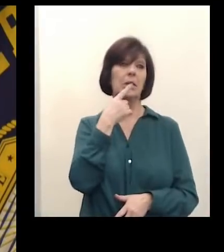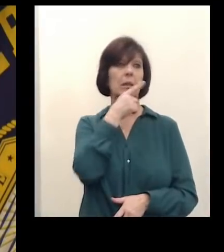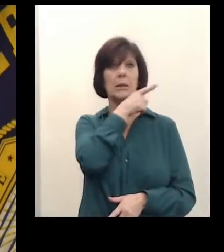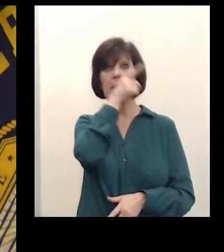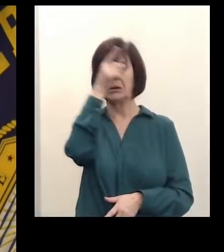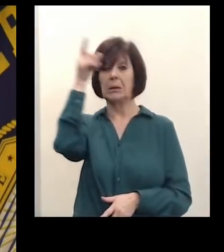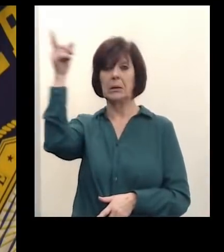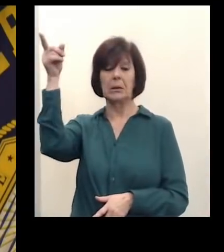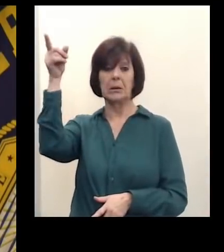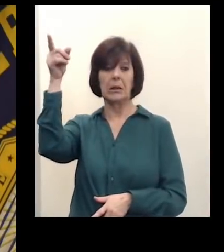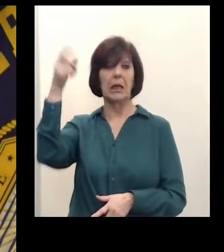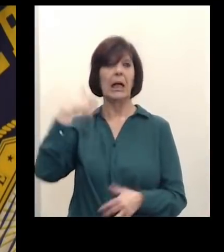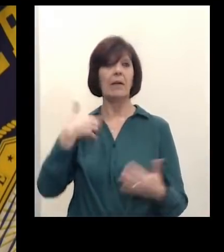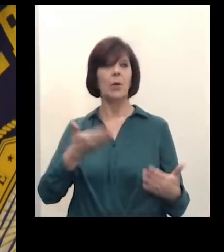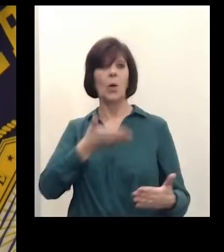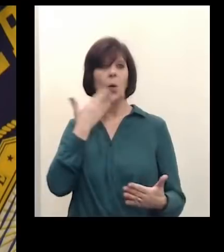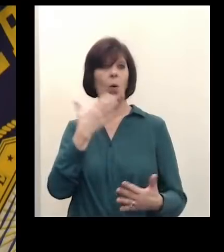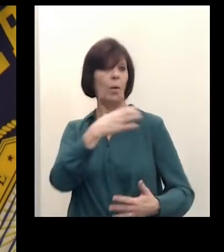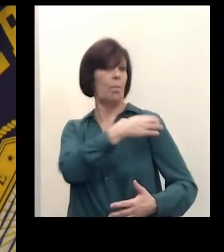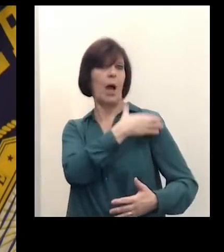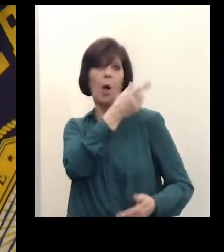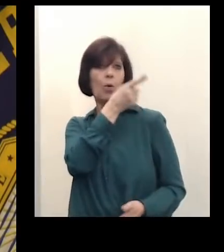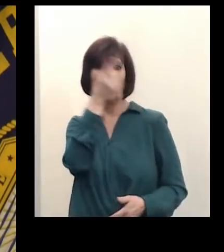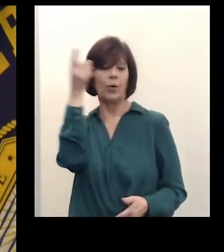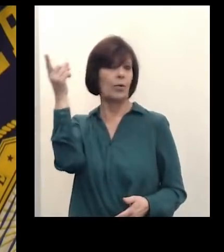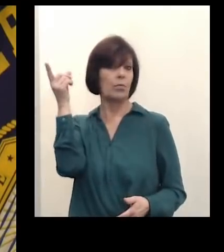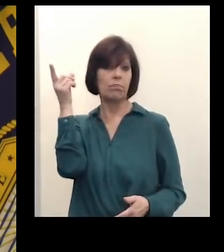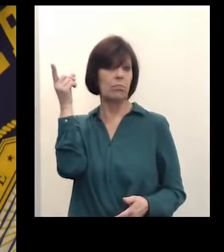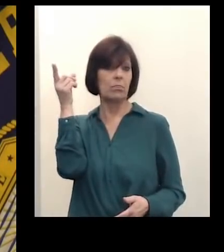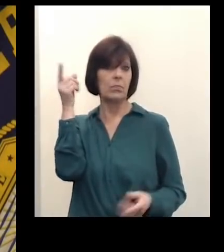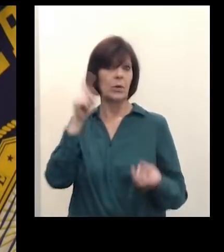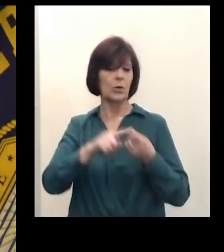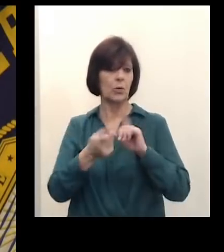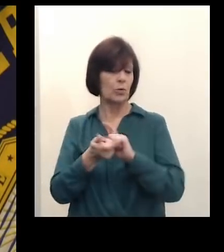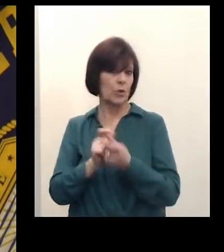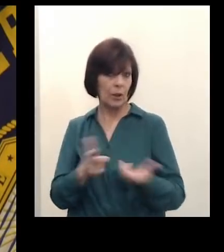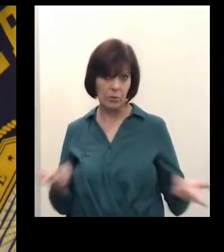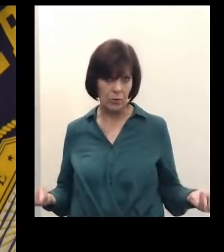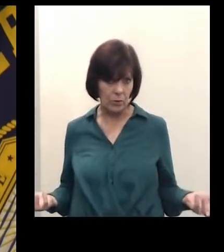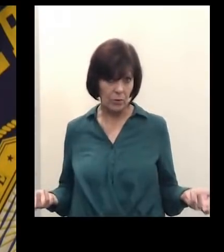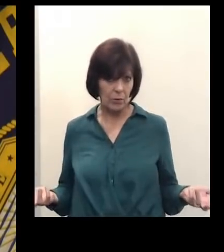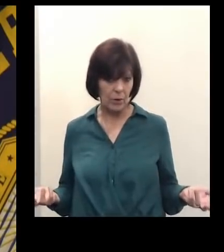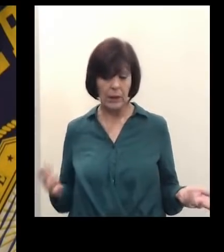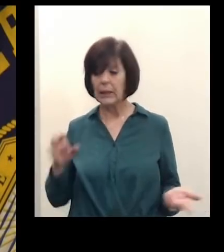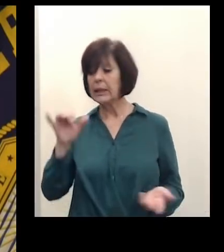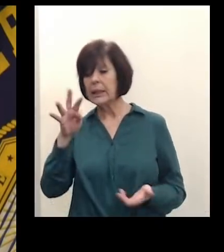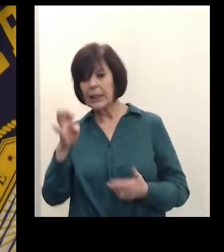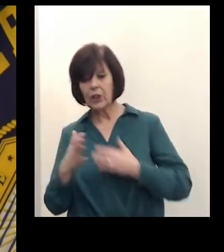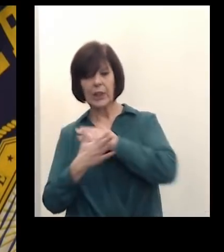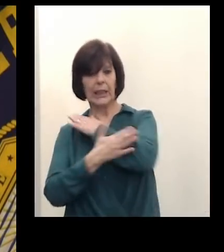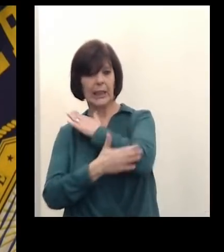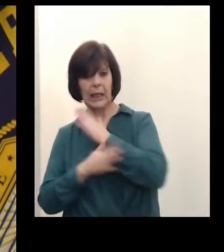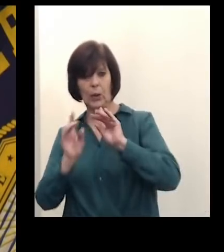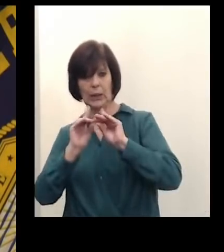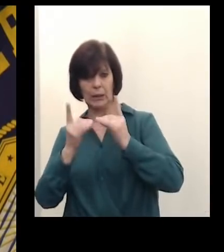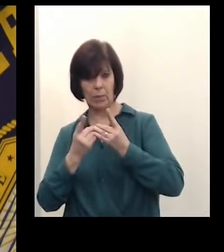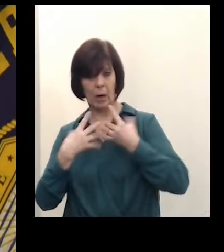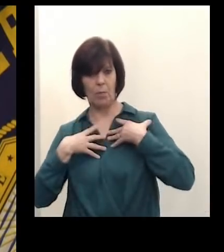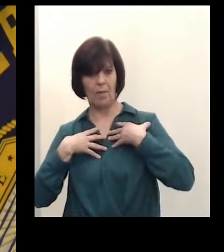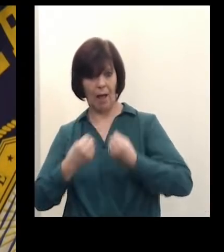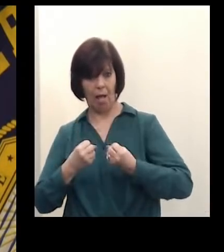no power whatsoever to change that. The Erie County Department of Health is the duly